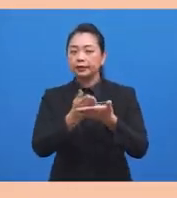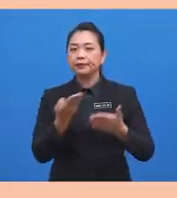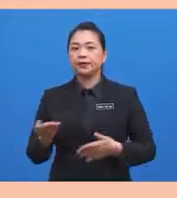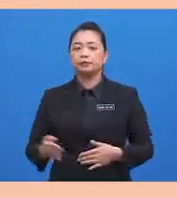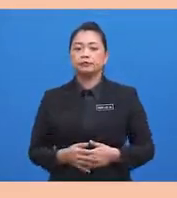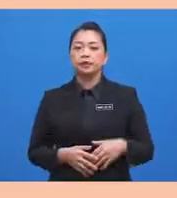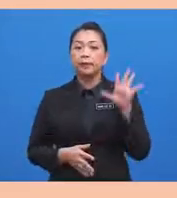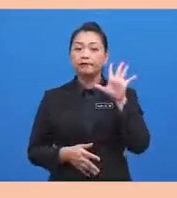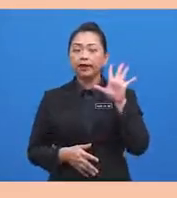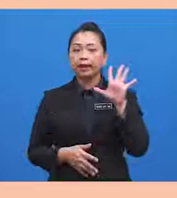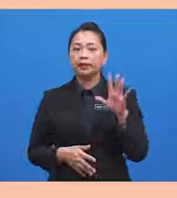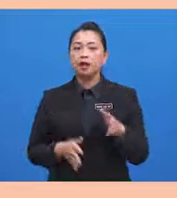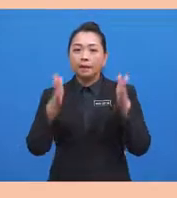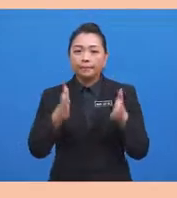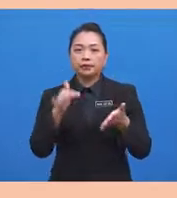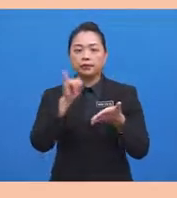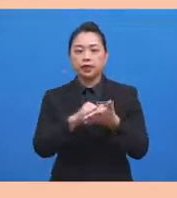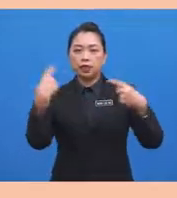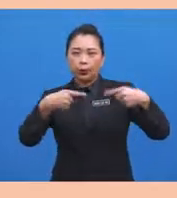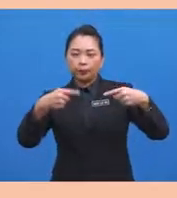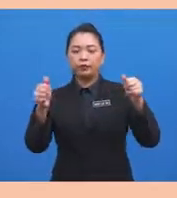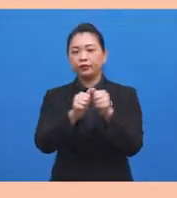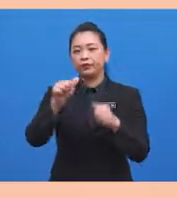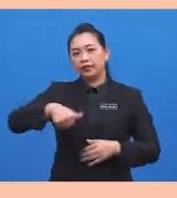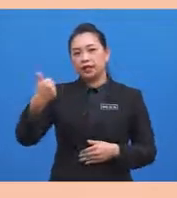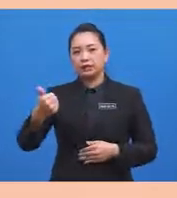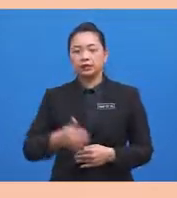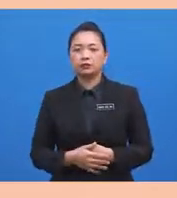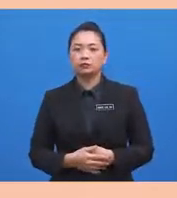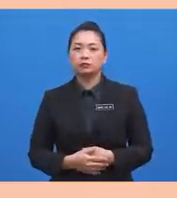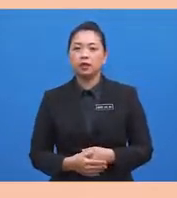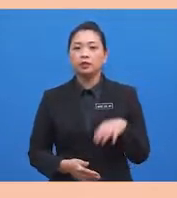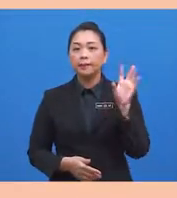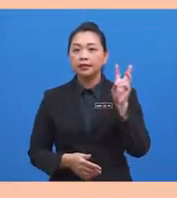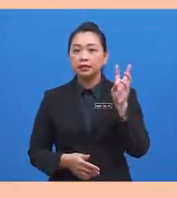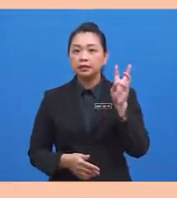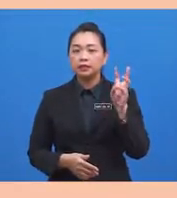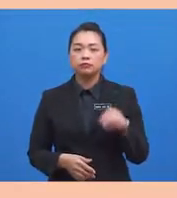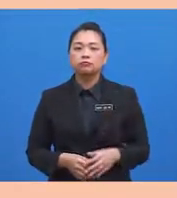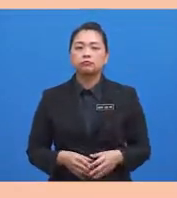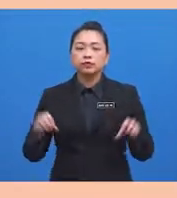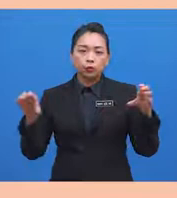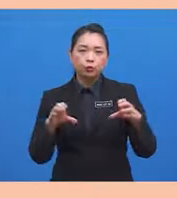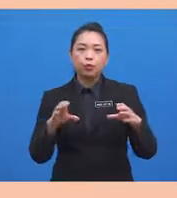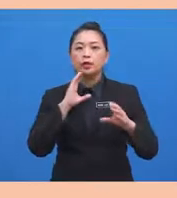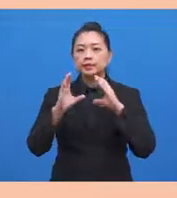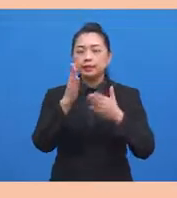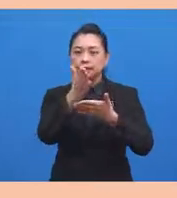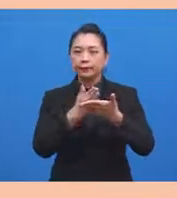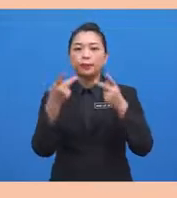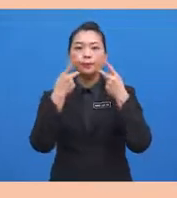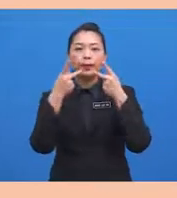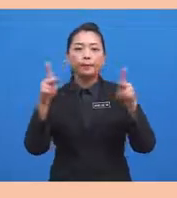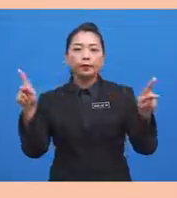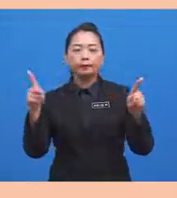Number 5, a person that competes with another. Number 6, do or say something